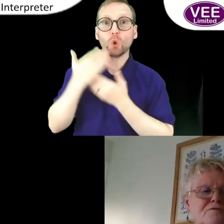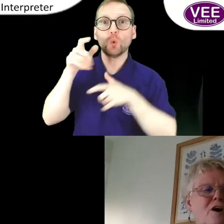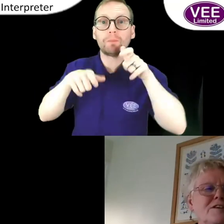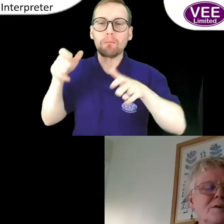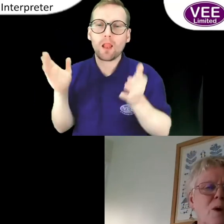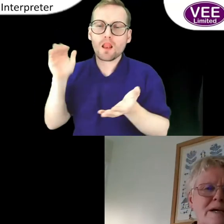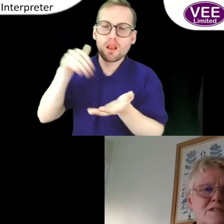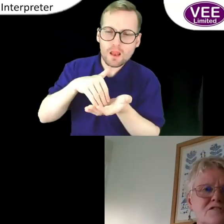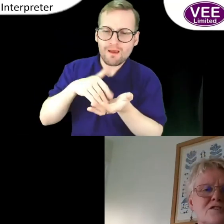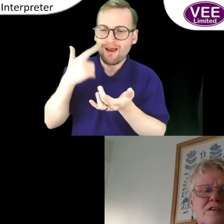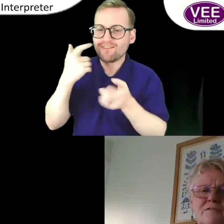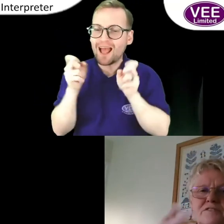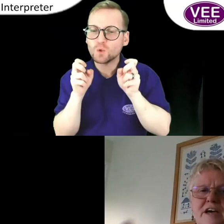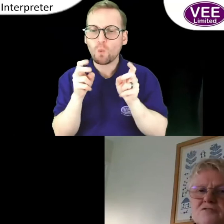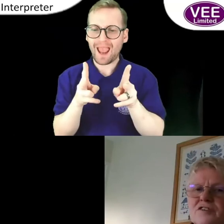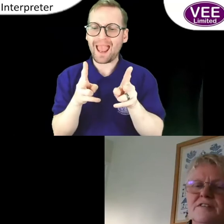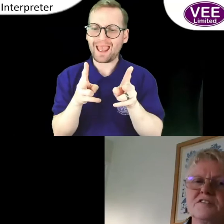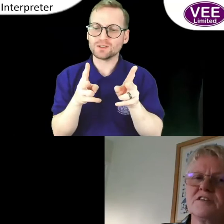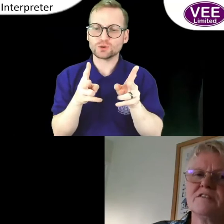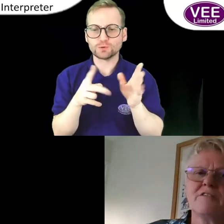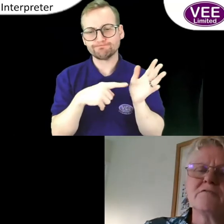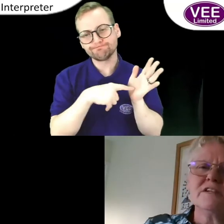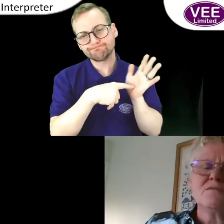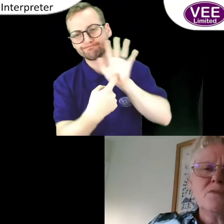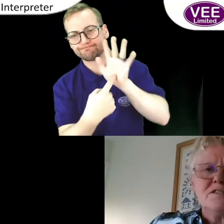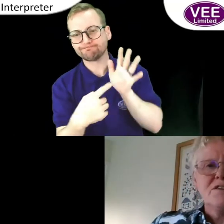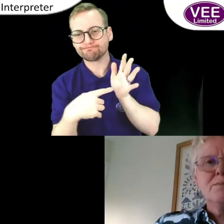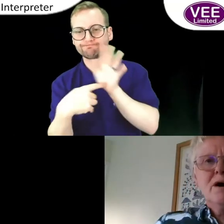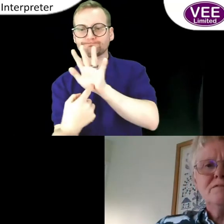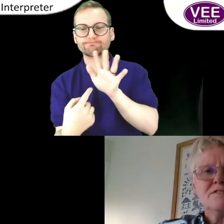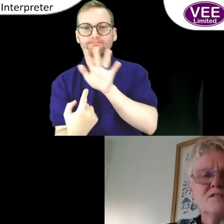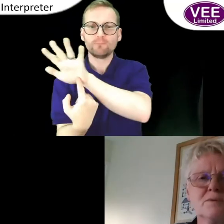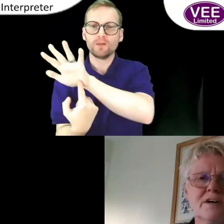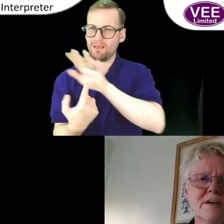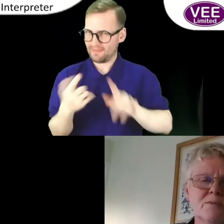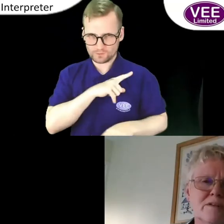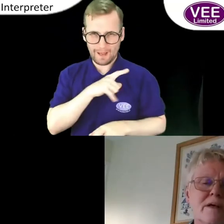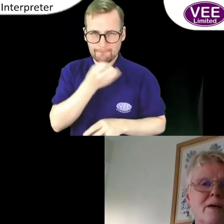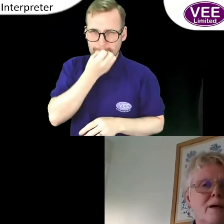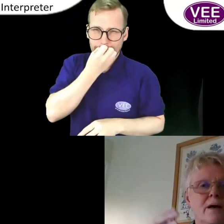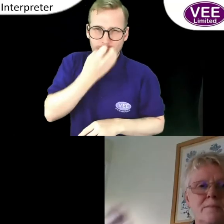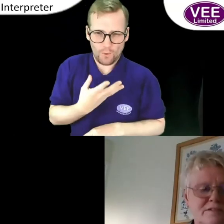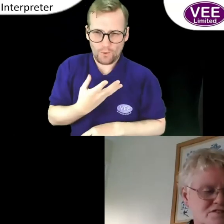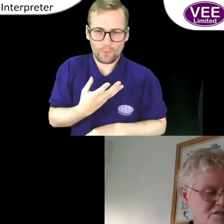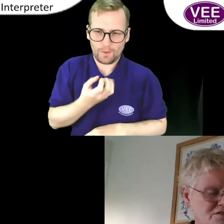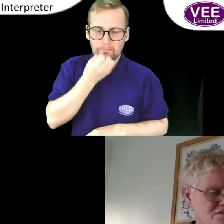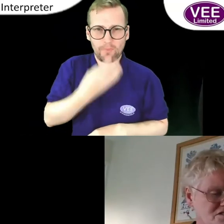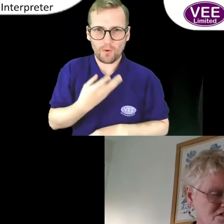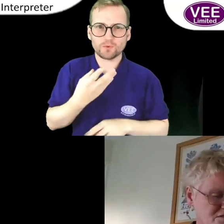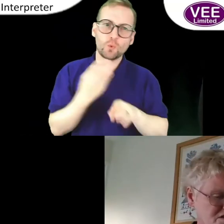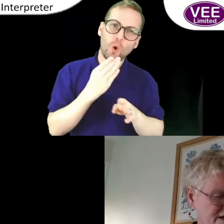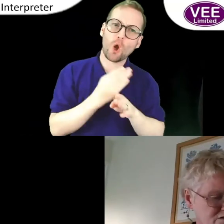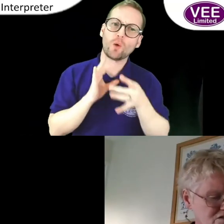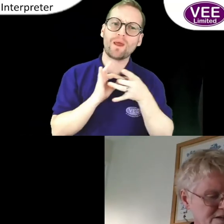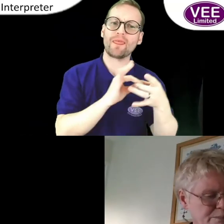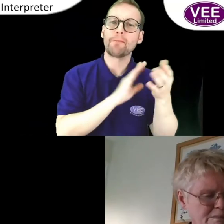of finding ways to give them sanctuary. And it's another reason why it's so marvellous to be working with Manchester as a city